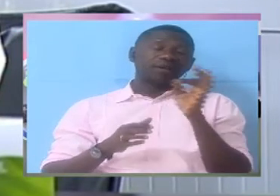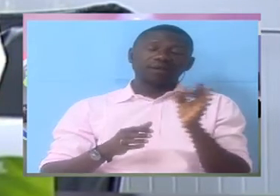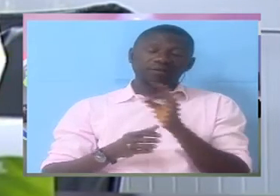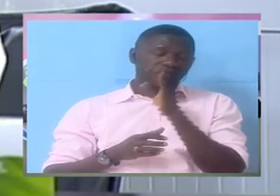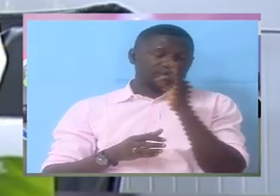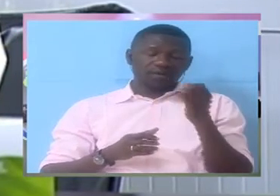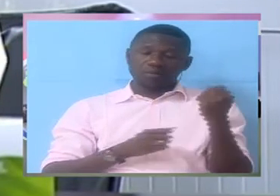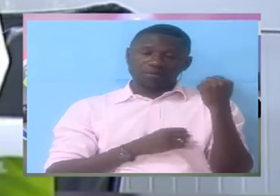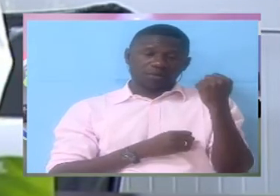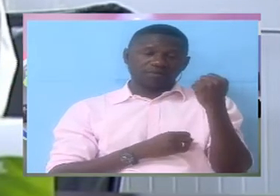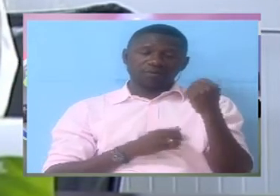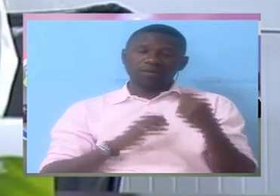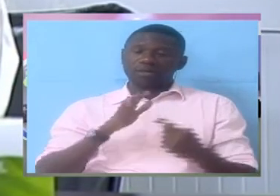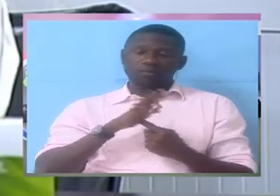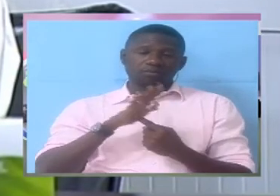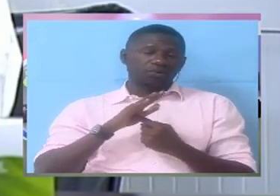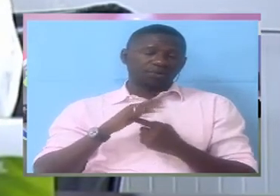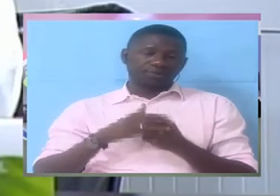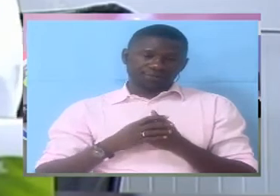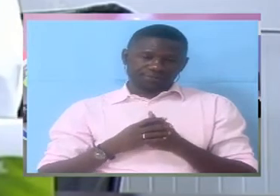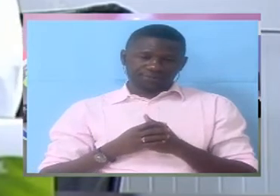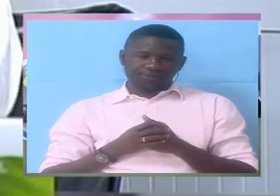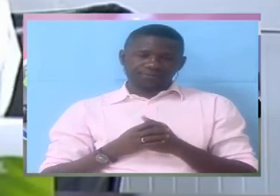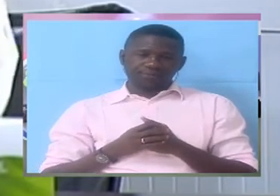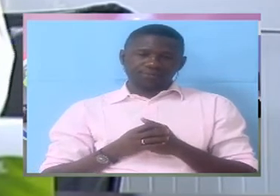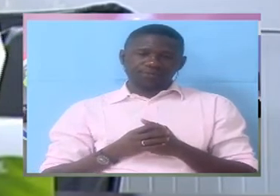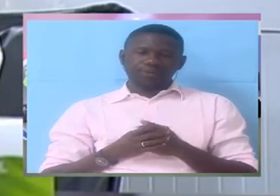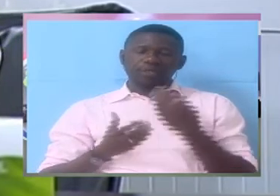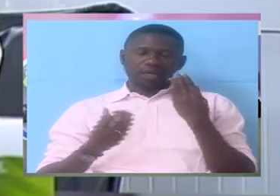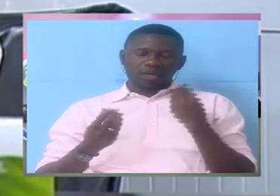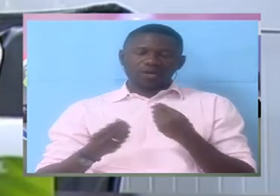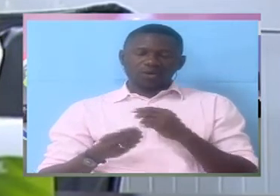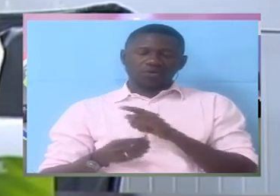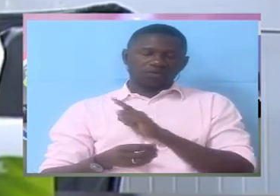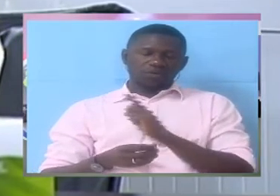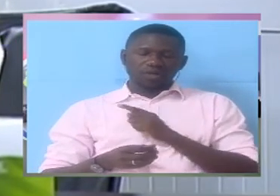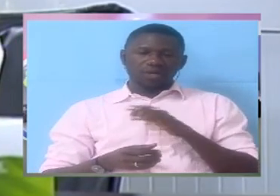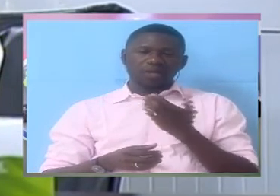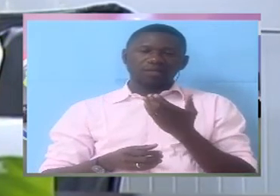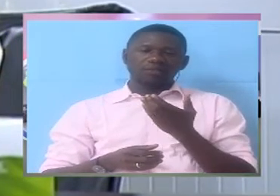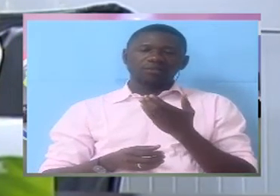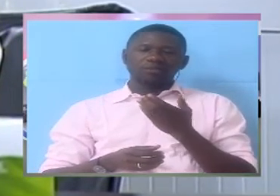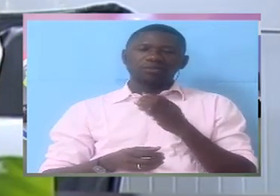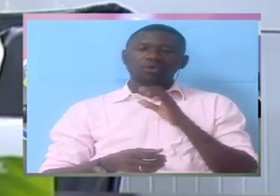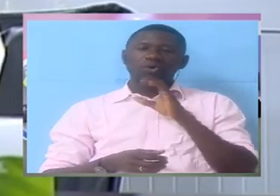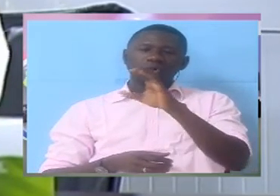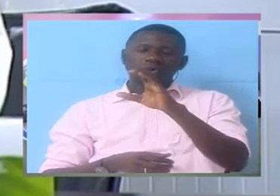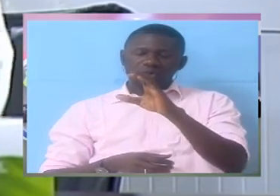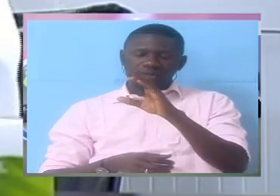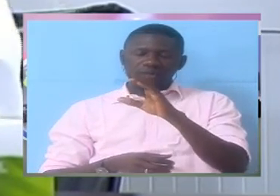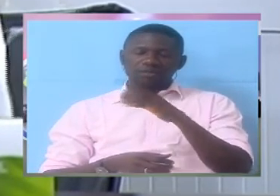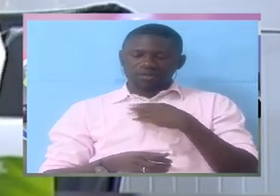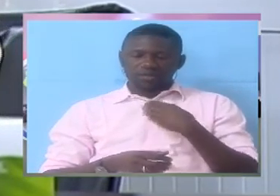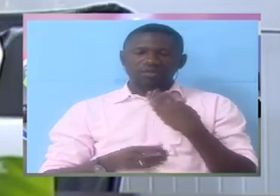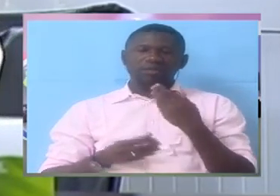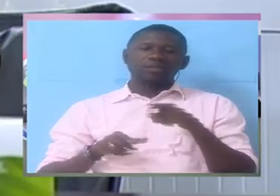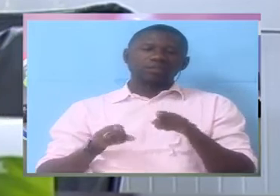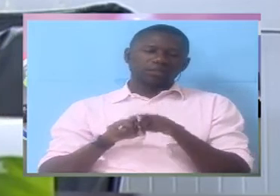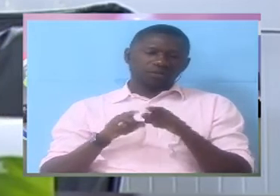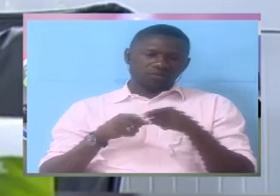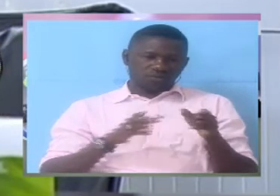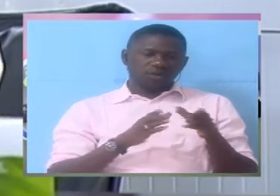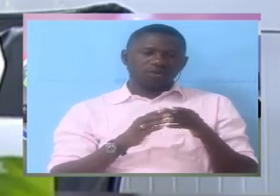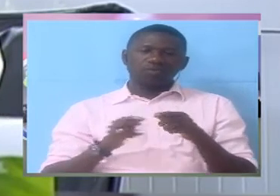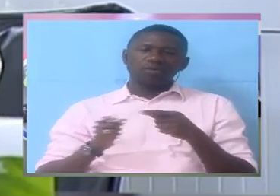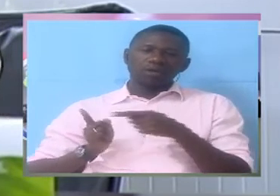assemble warata. That's how we, as a country, ko banko be nyamin. That's how we administer.